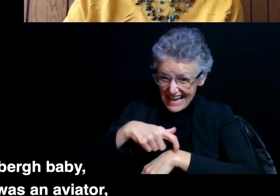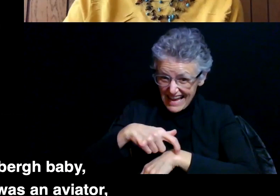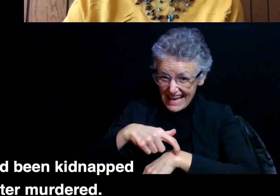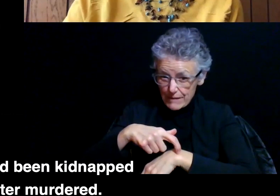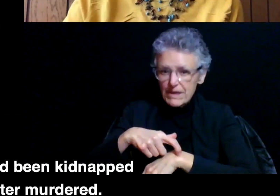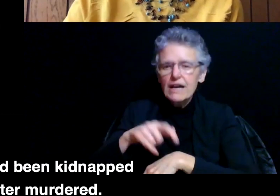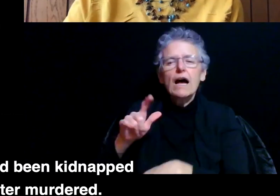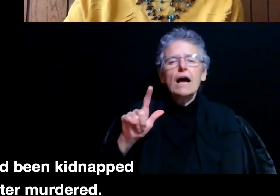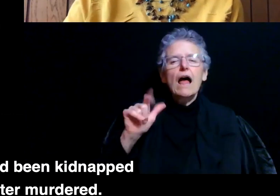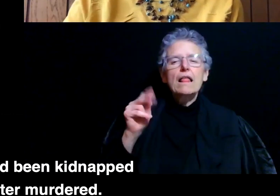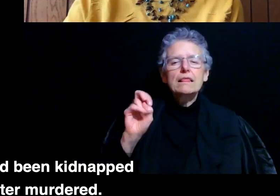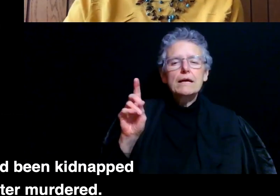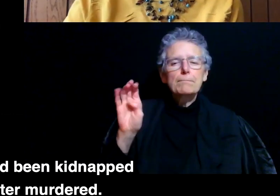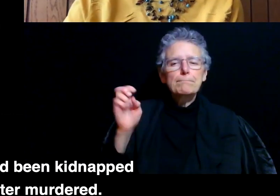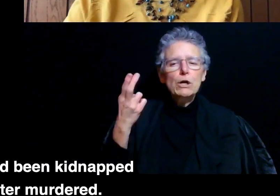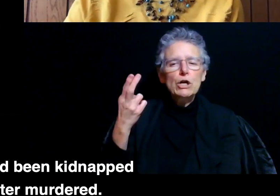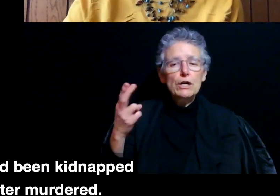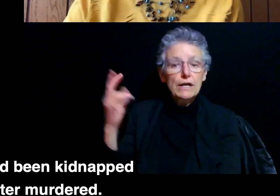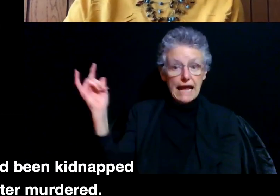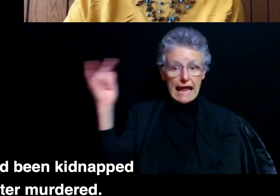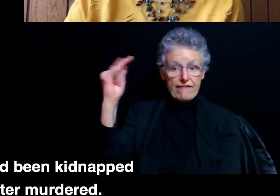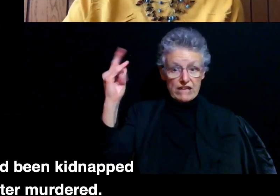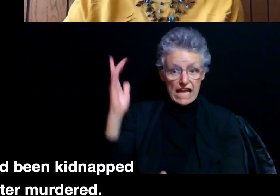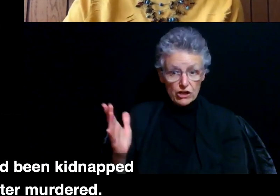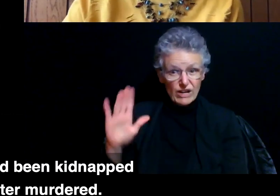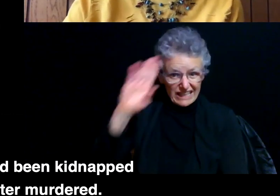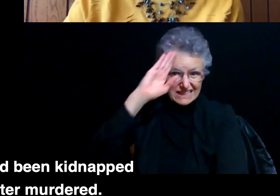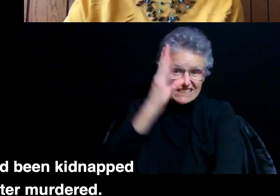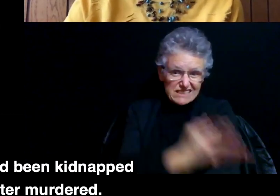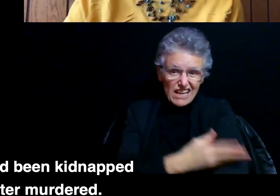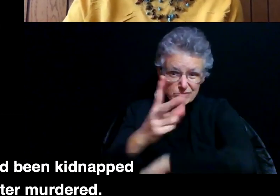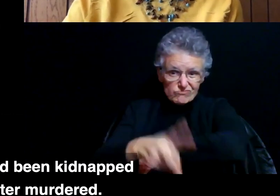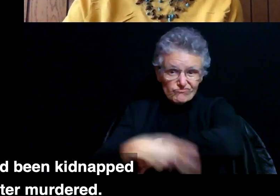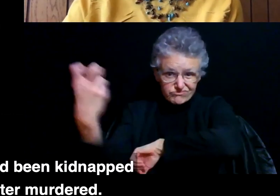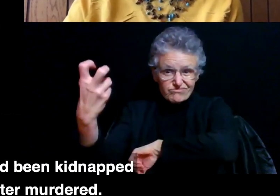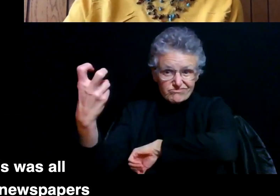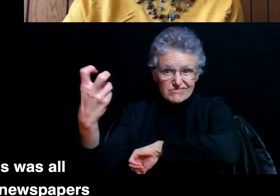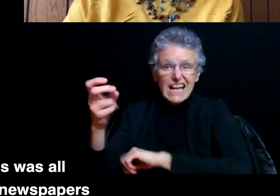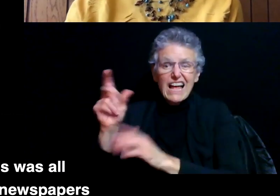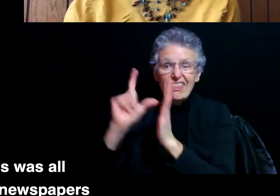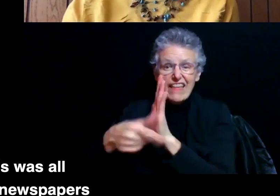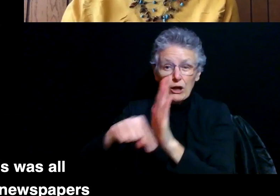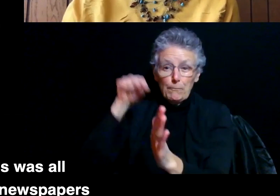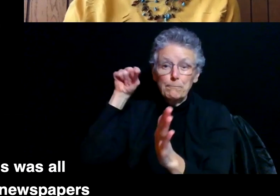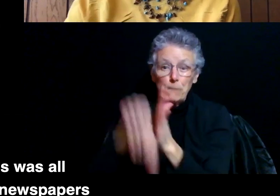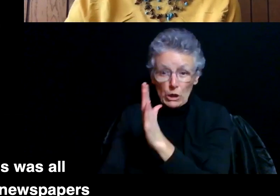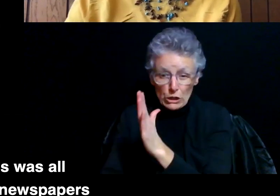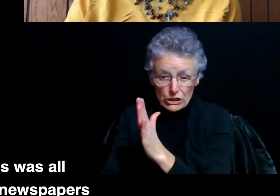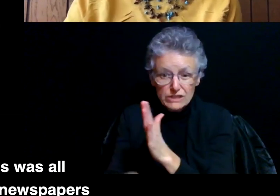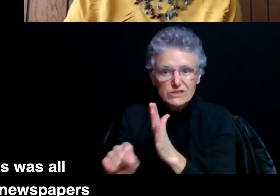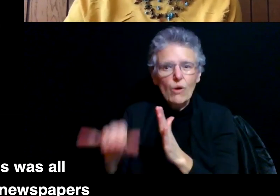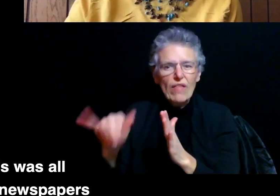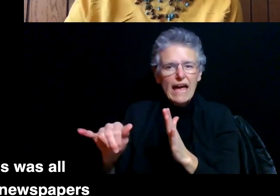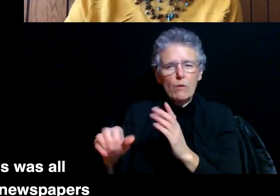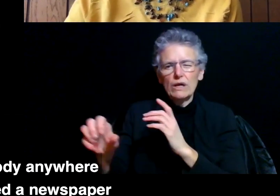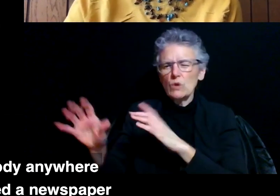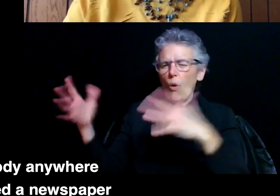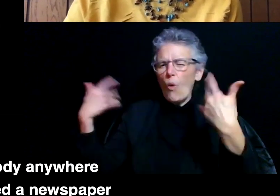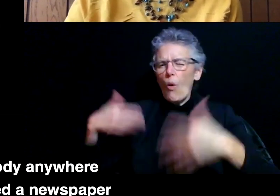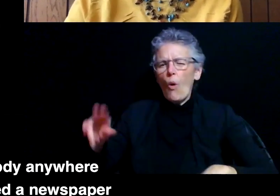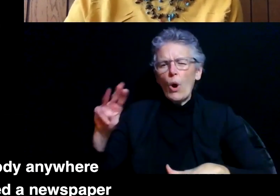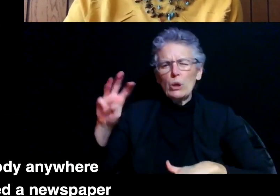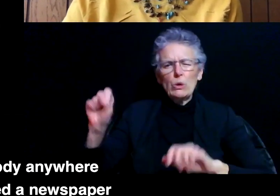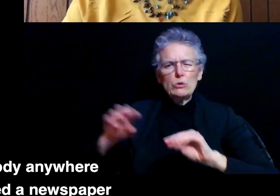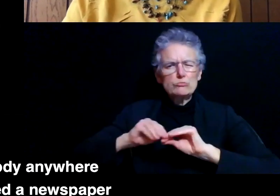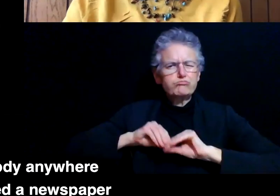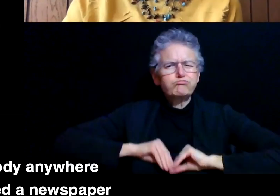aviator, and his son had been kidnapped and was later murdered. So this was all over the newspapers, and